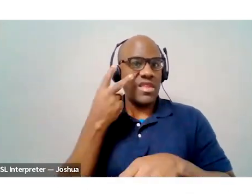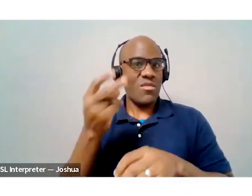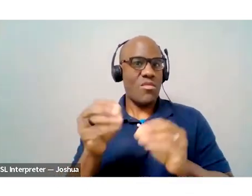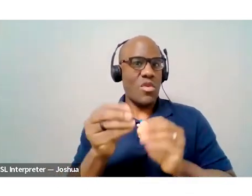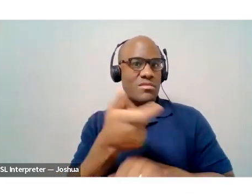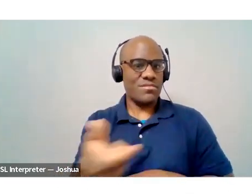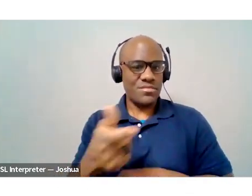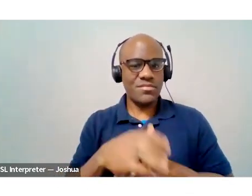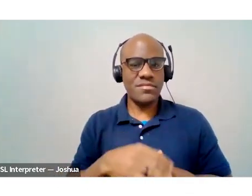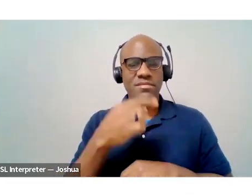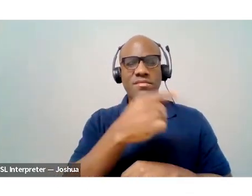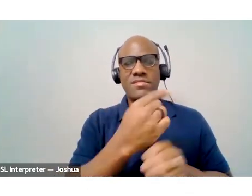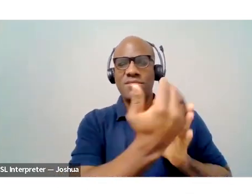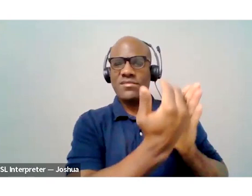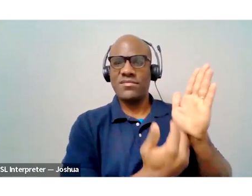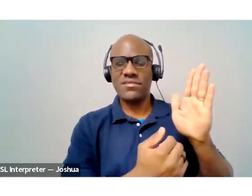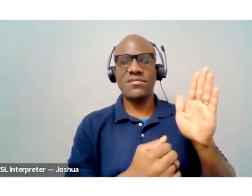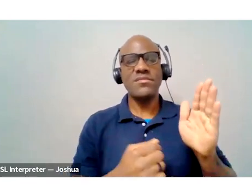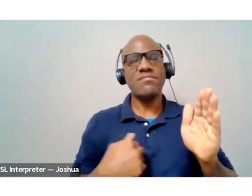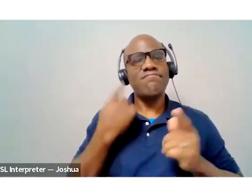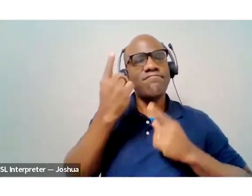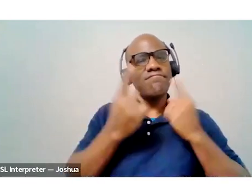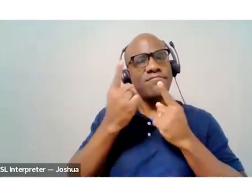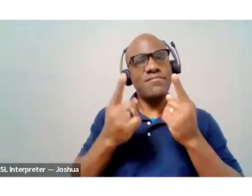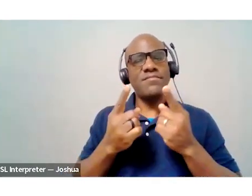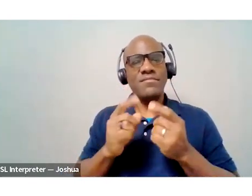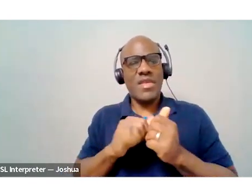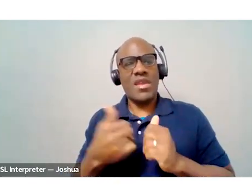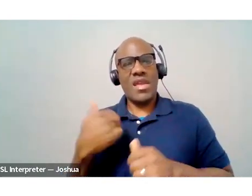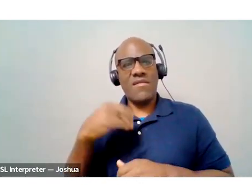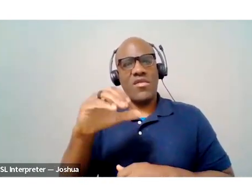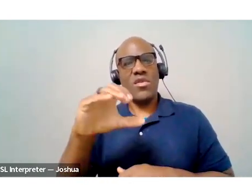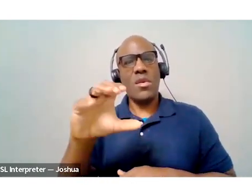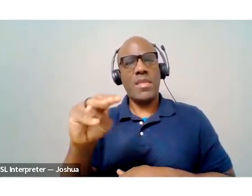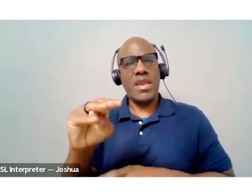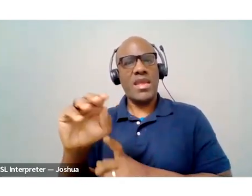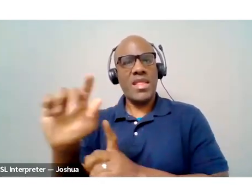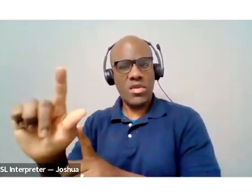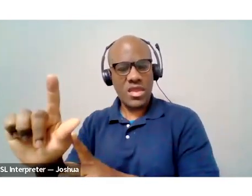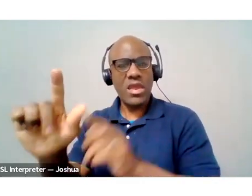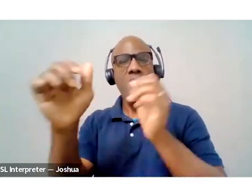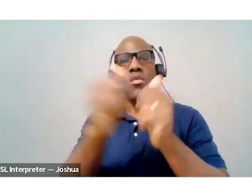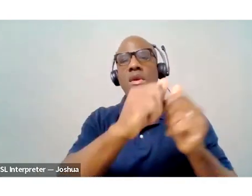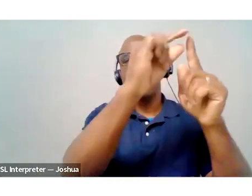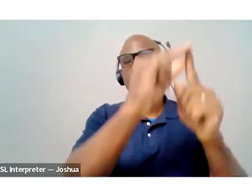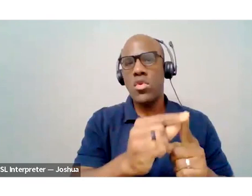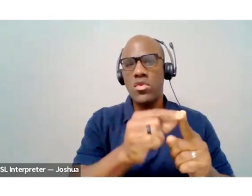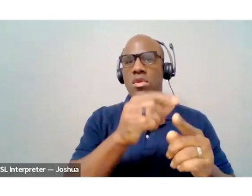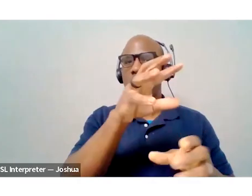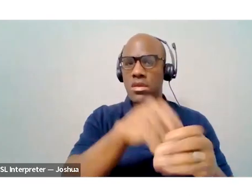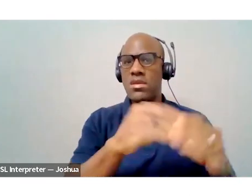about how to have this critical media literacy with words online, and